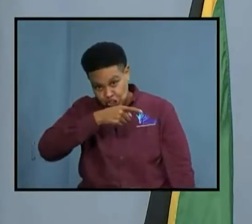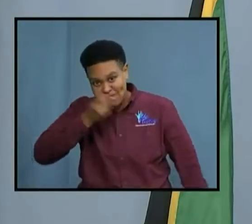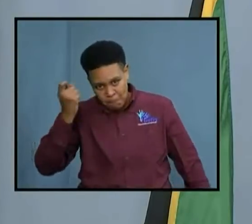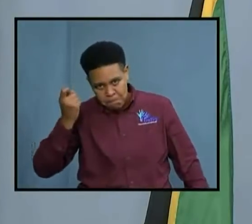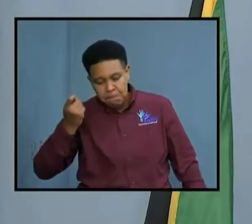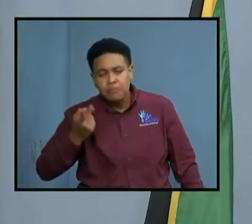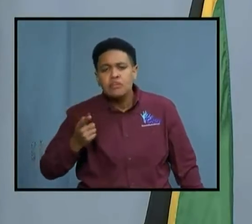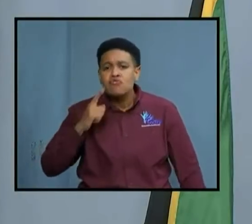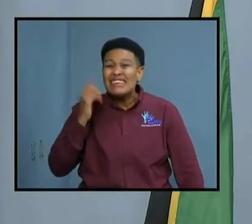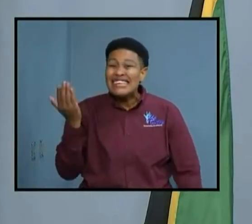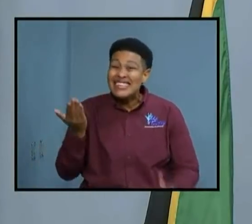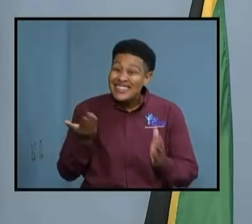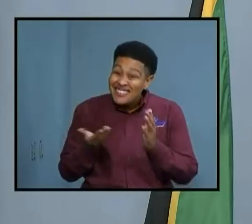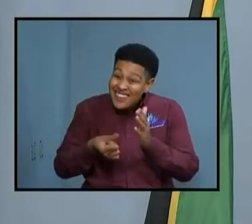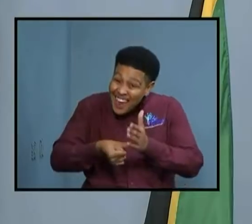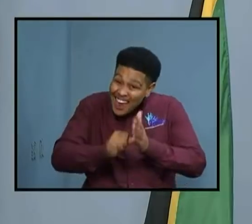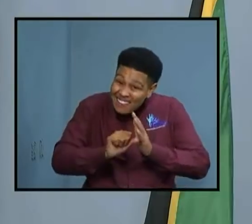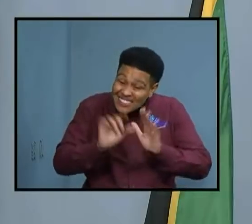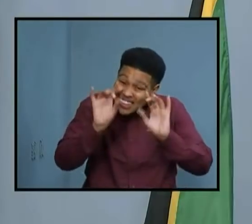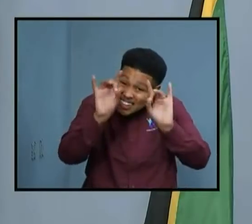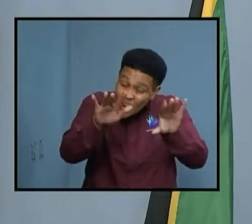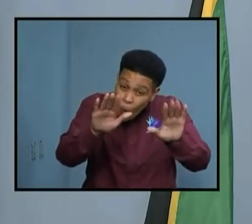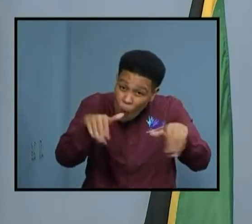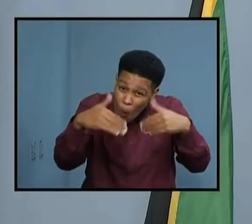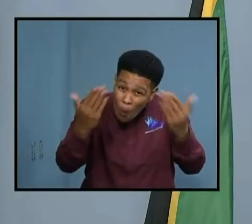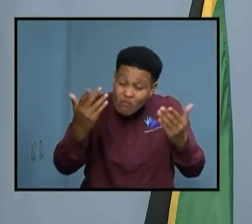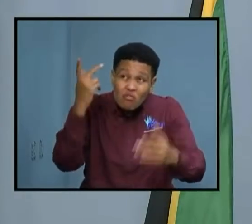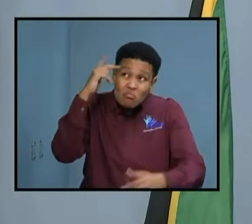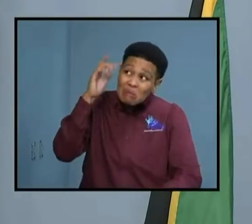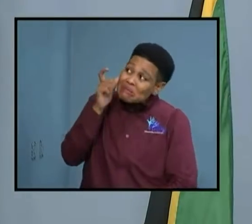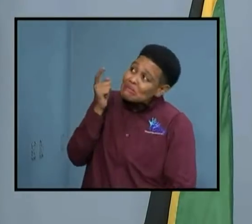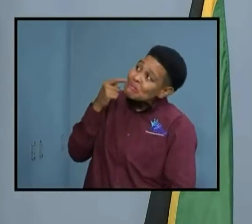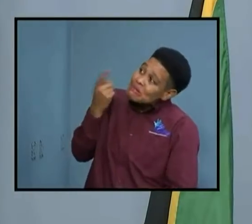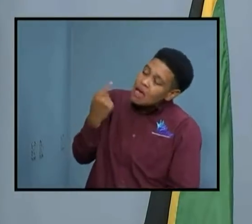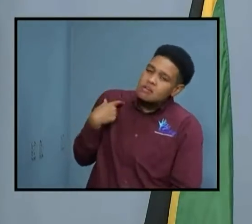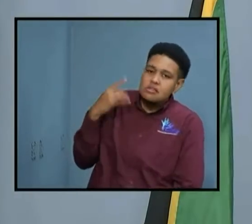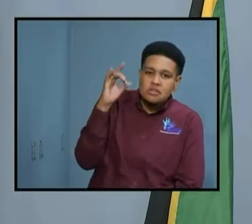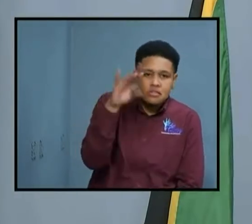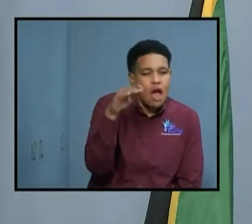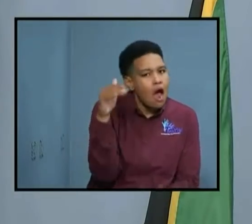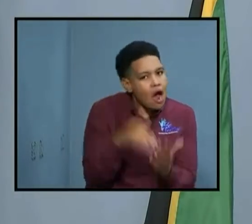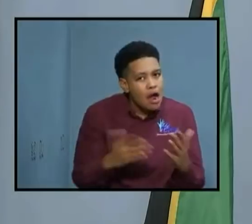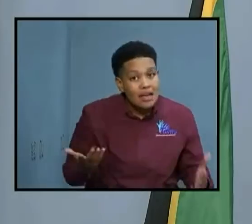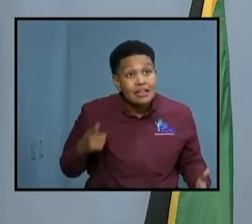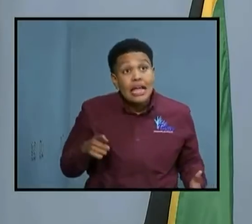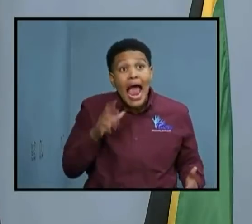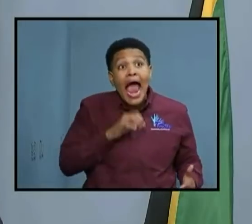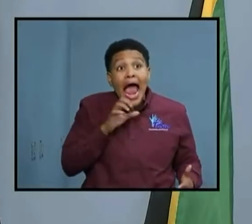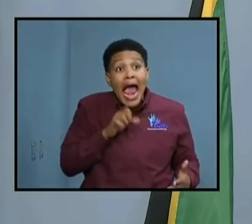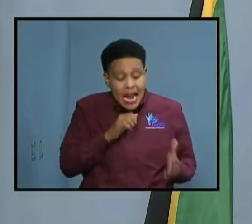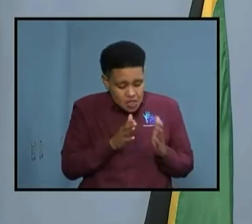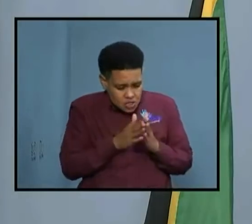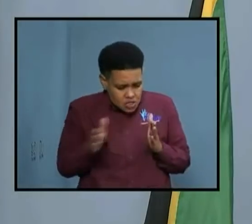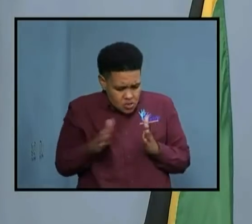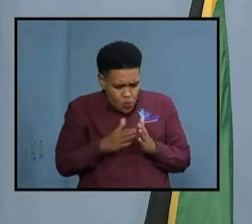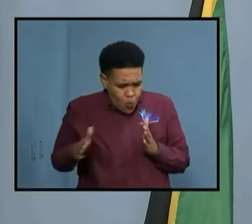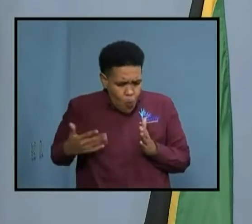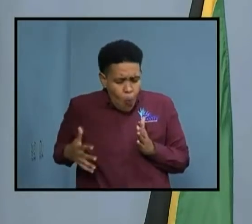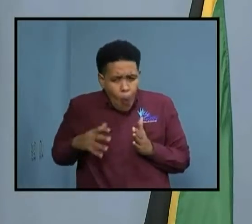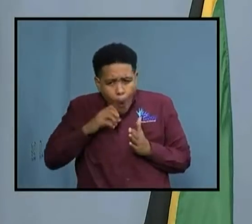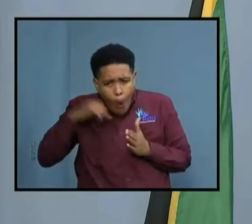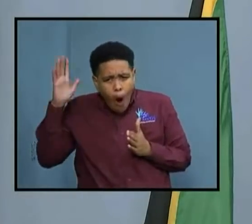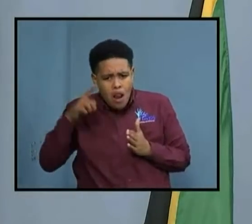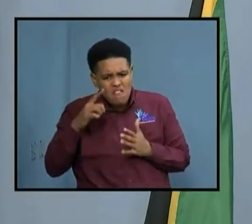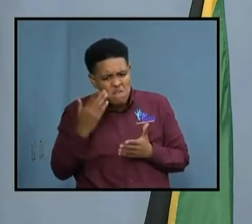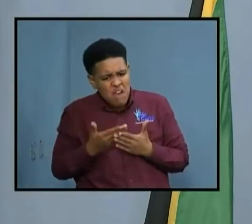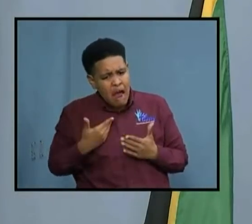point that the Prime Minister made earlier, this age cohort and the fact that there are